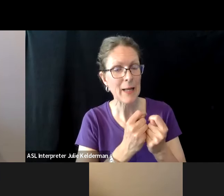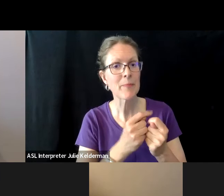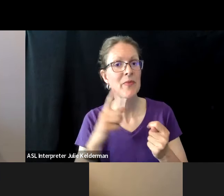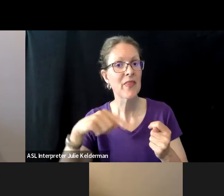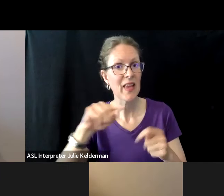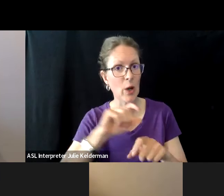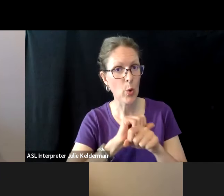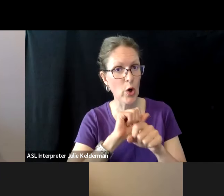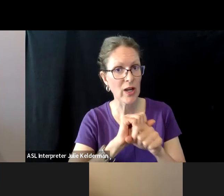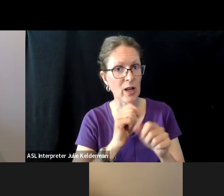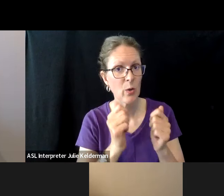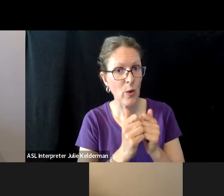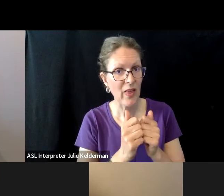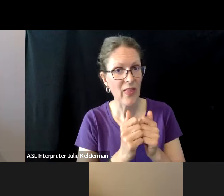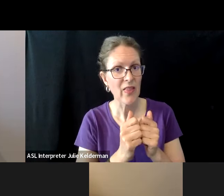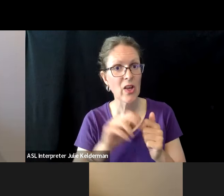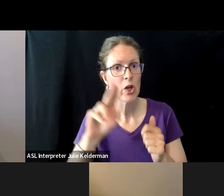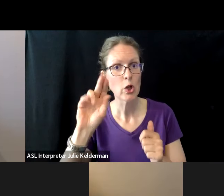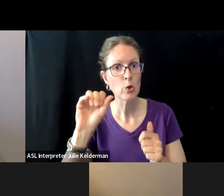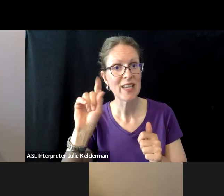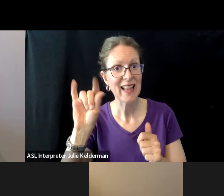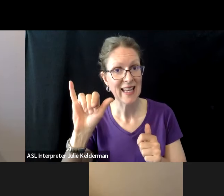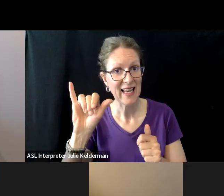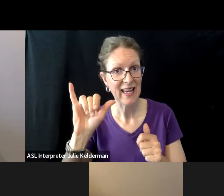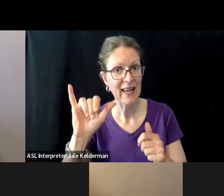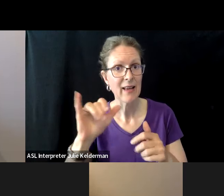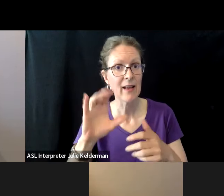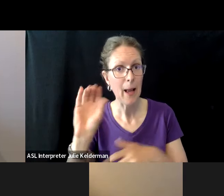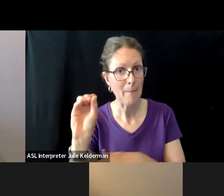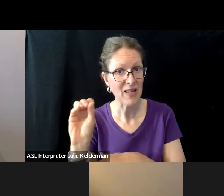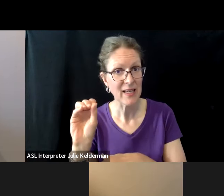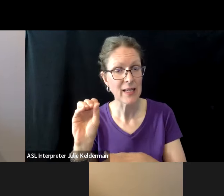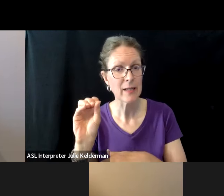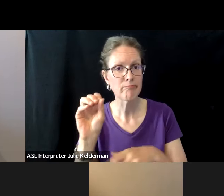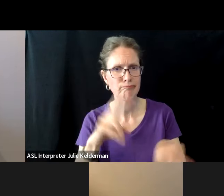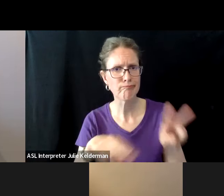with the utility companies and looking at the kind of overall